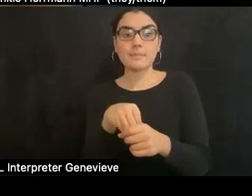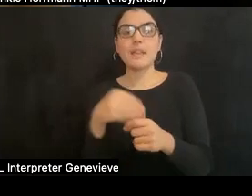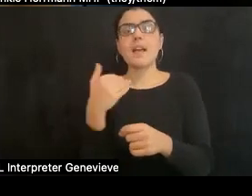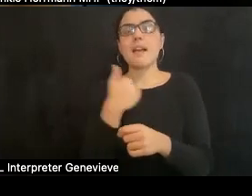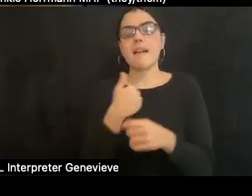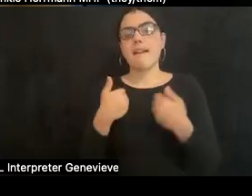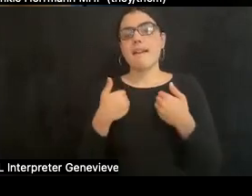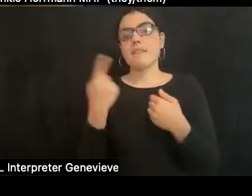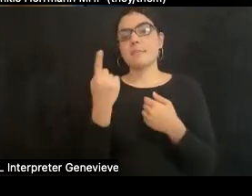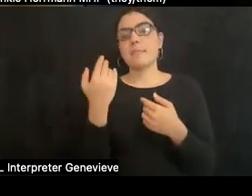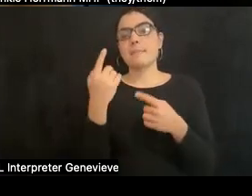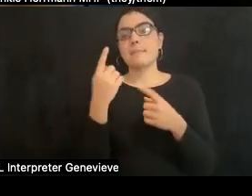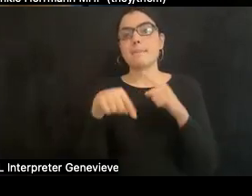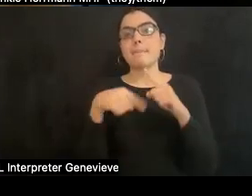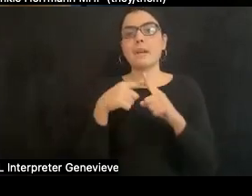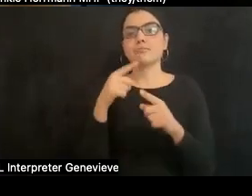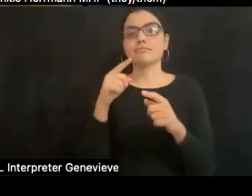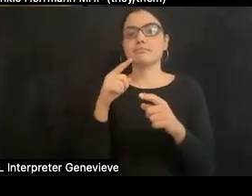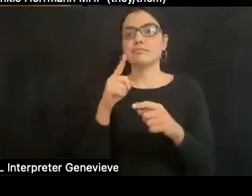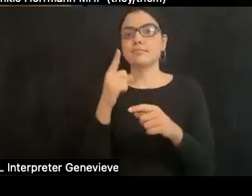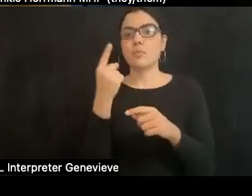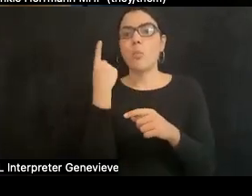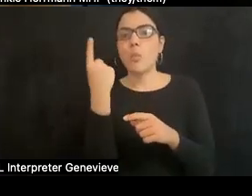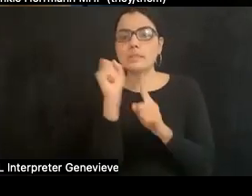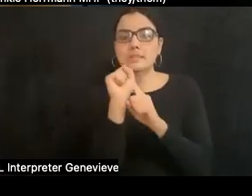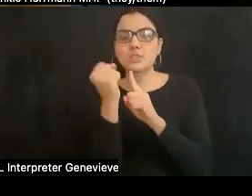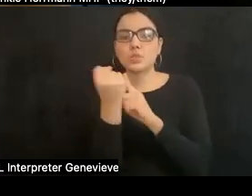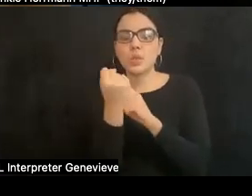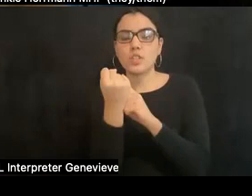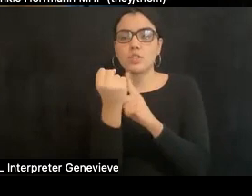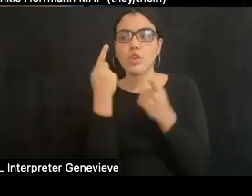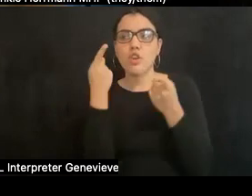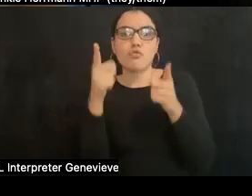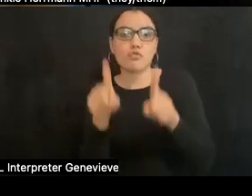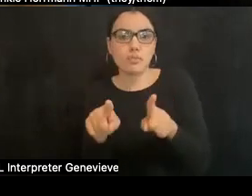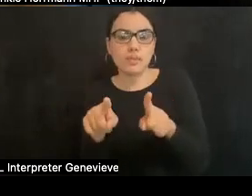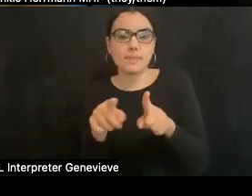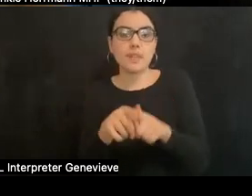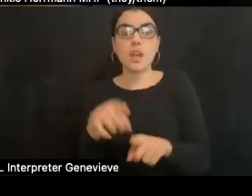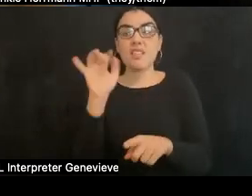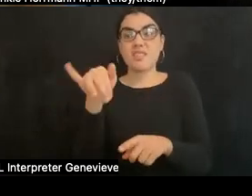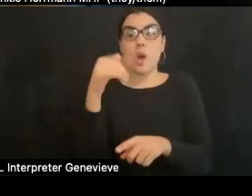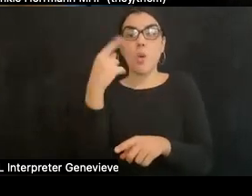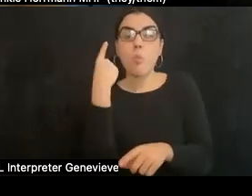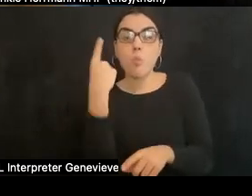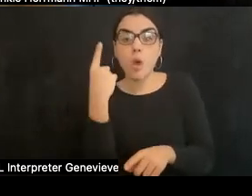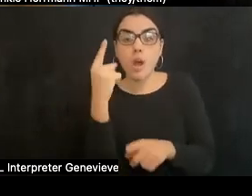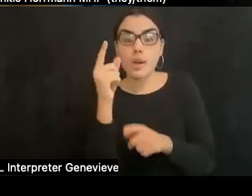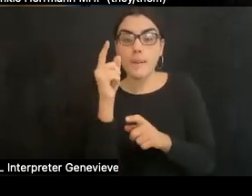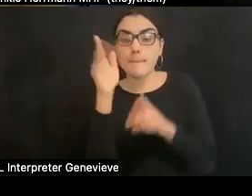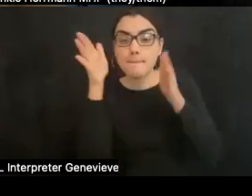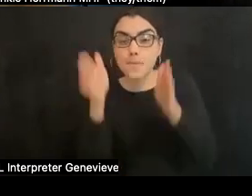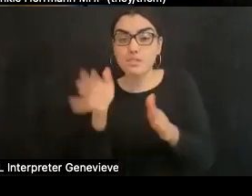single case agreement, in which they can do a one just for that individual with just that